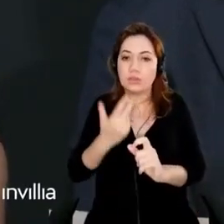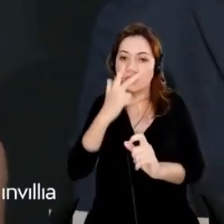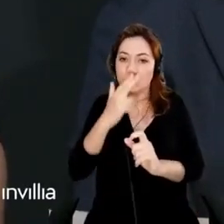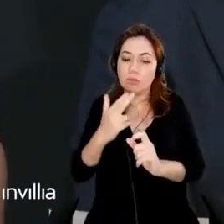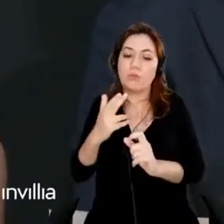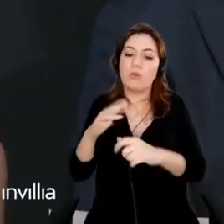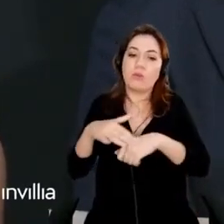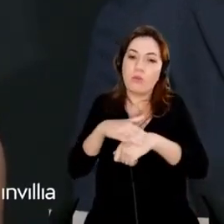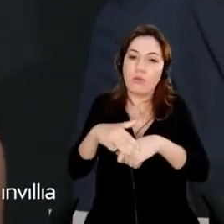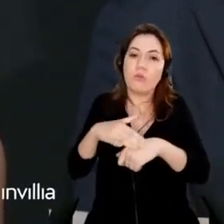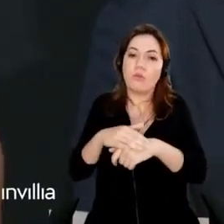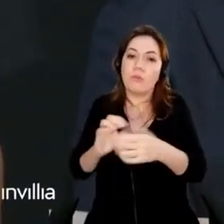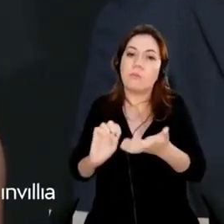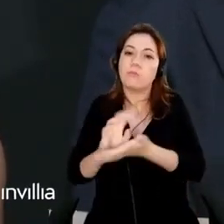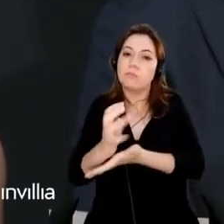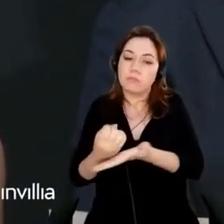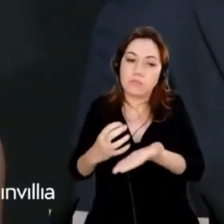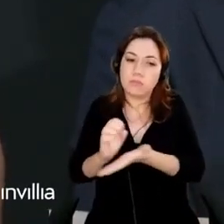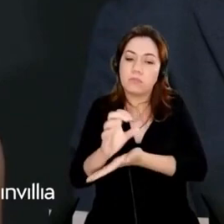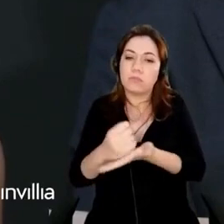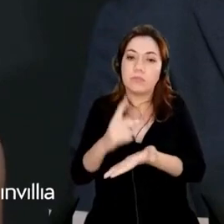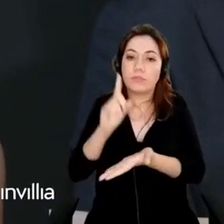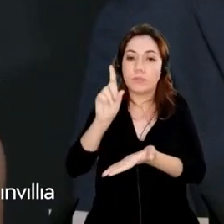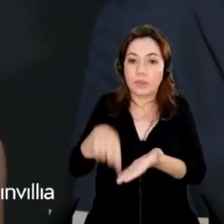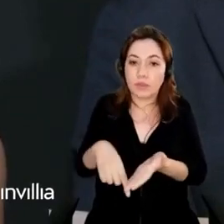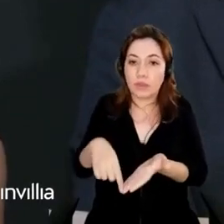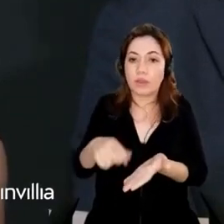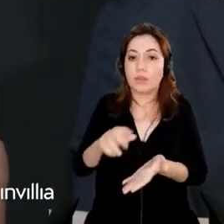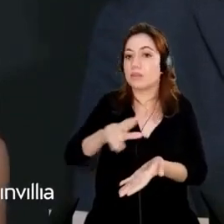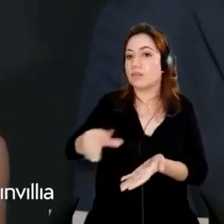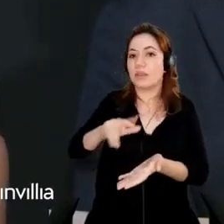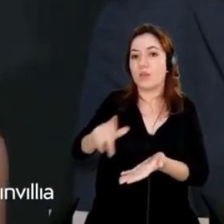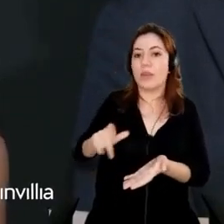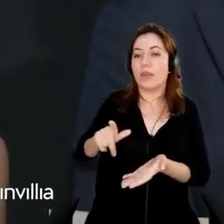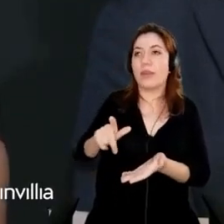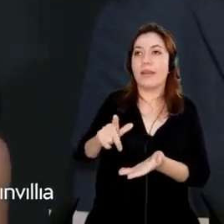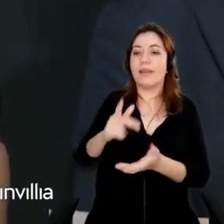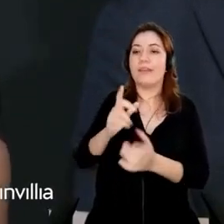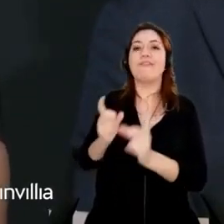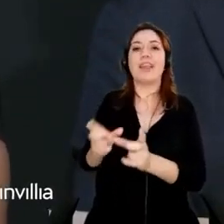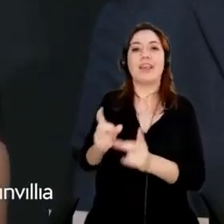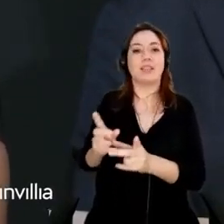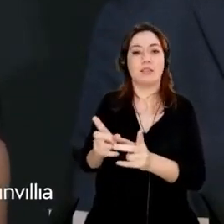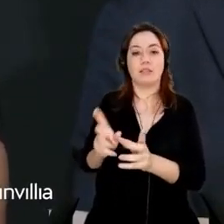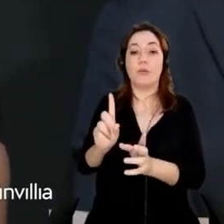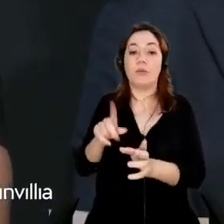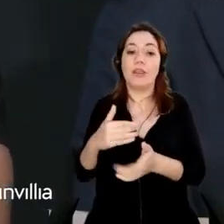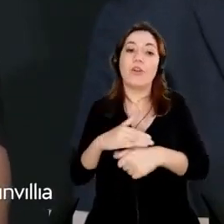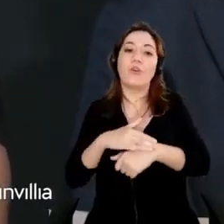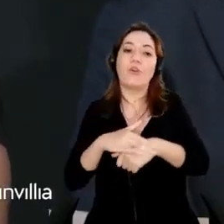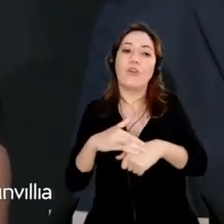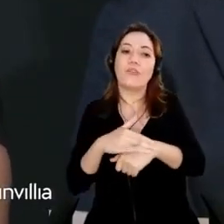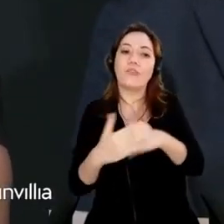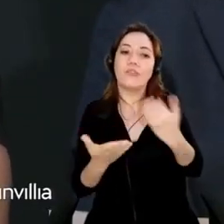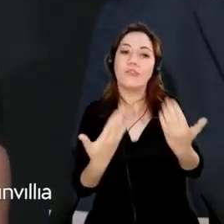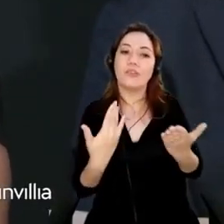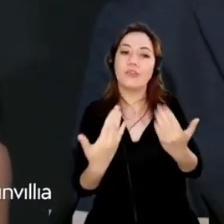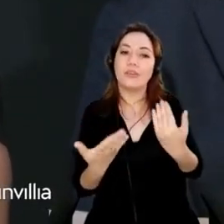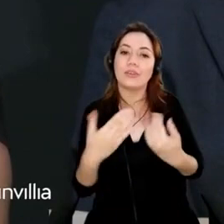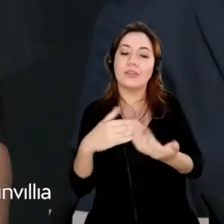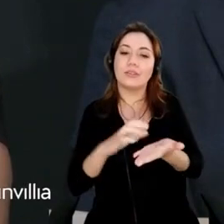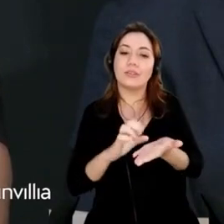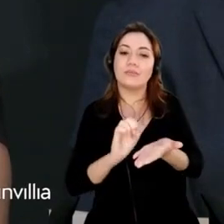don't do e-commerce. We do conversational commerce, which is a different thing, because we're using whatever the customer already knows, it's